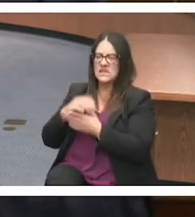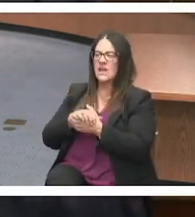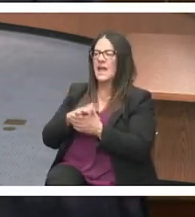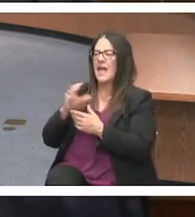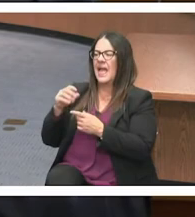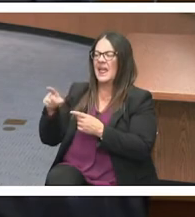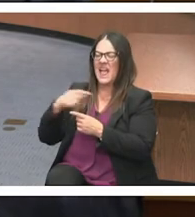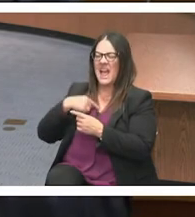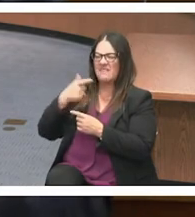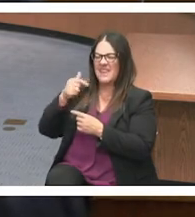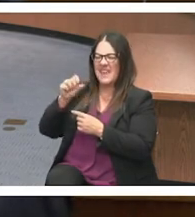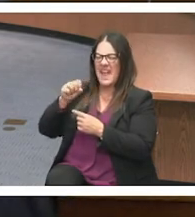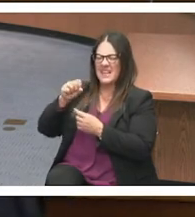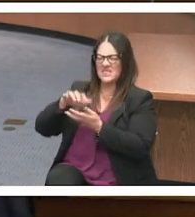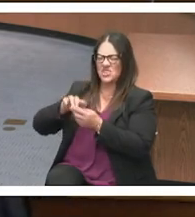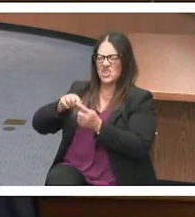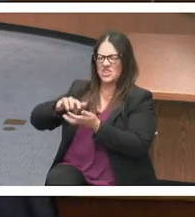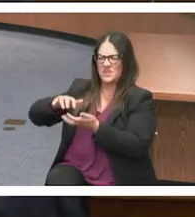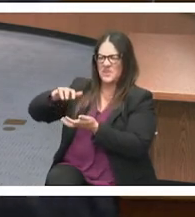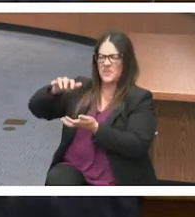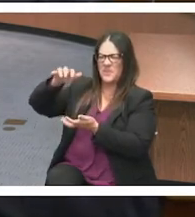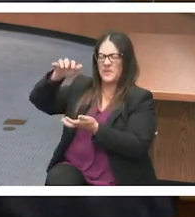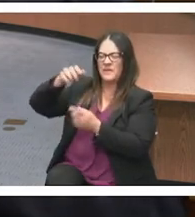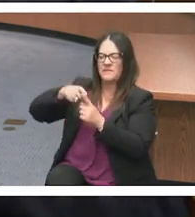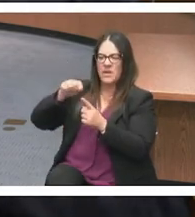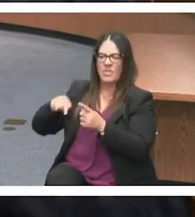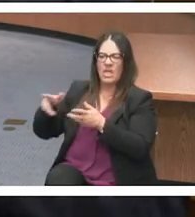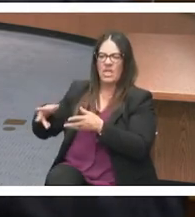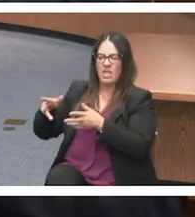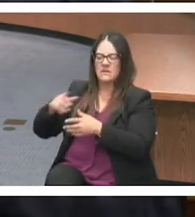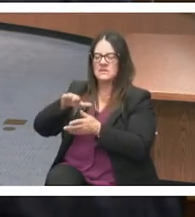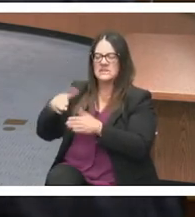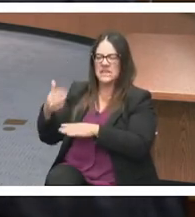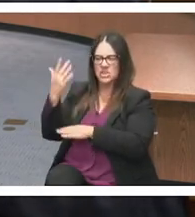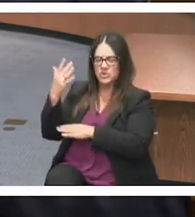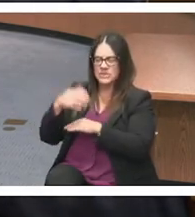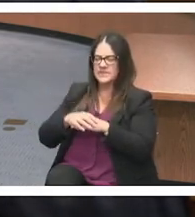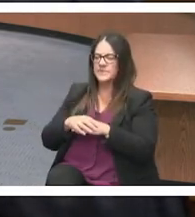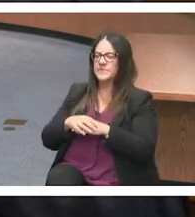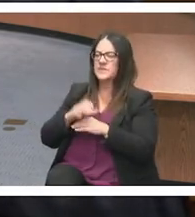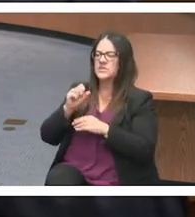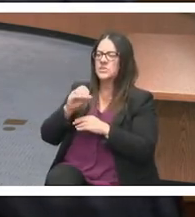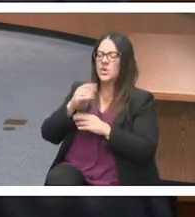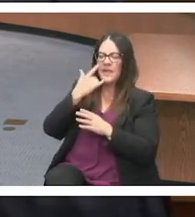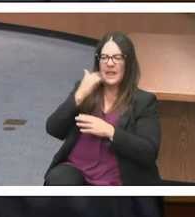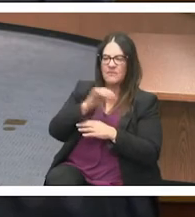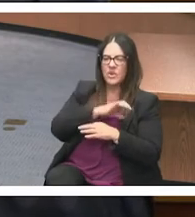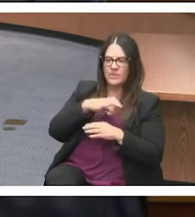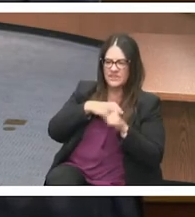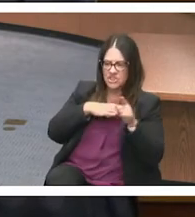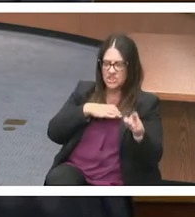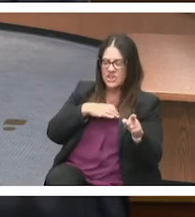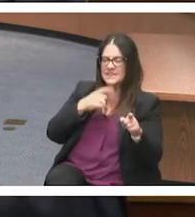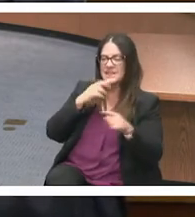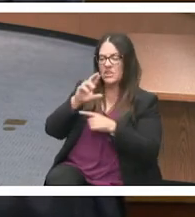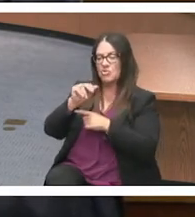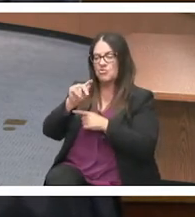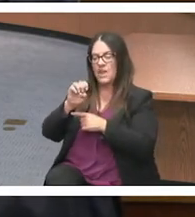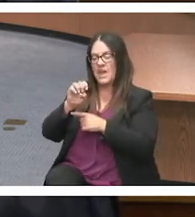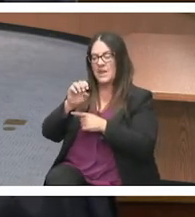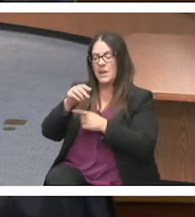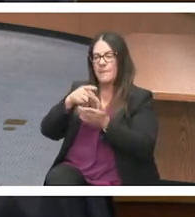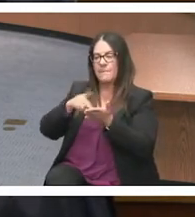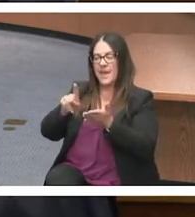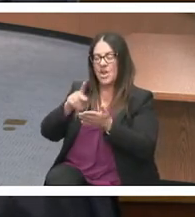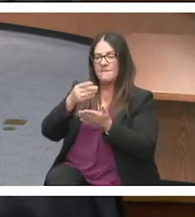different positions. The California Public Utilities Commission has had one position, in part because ratepayer funding would be required